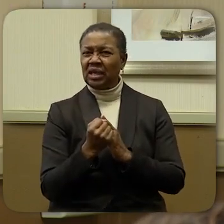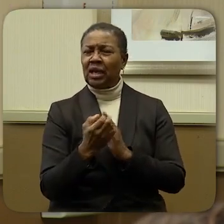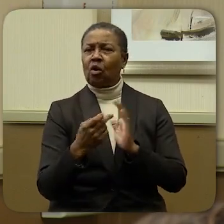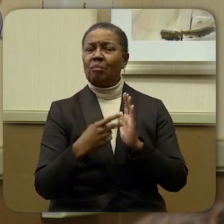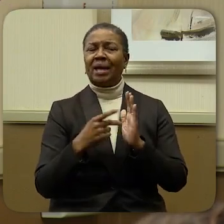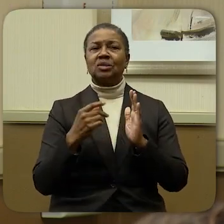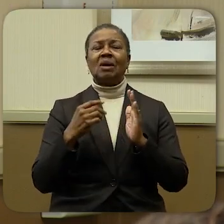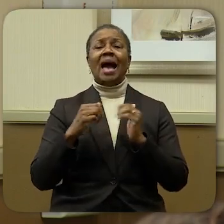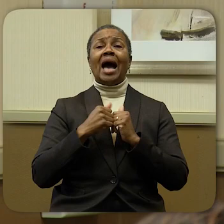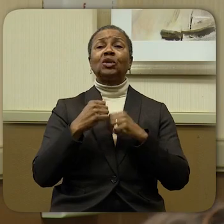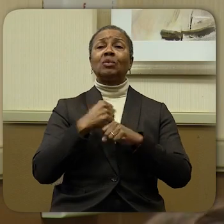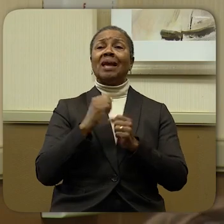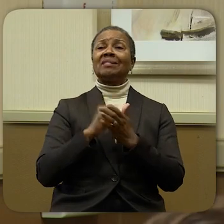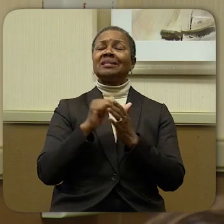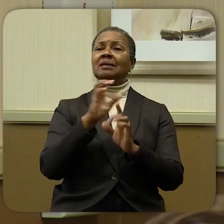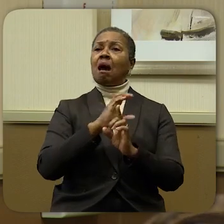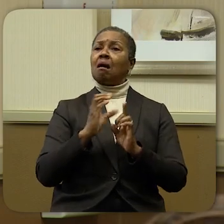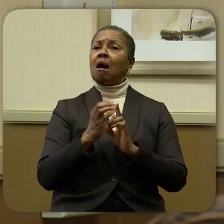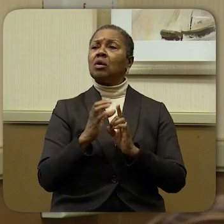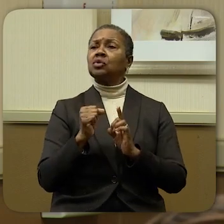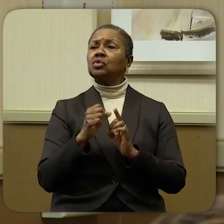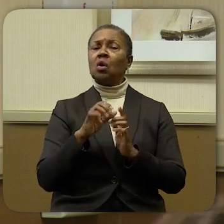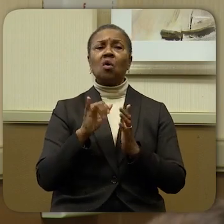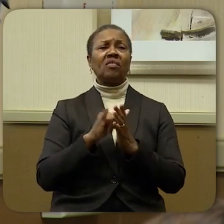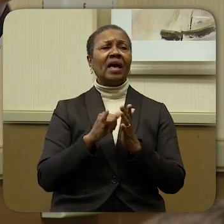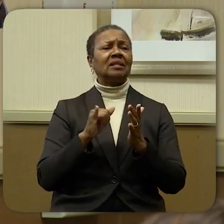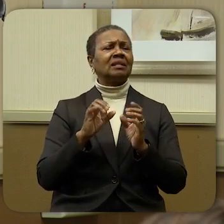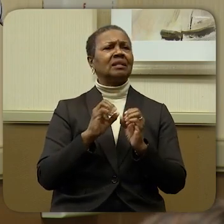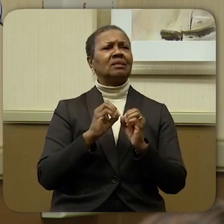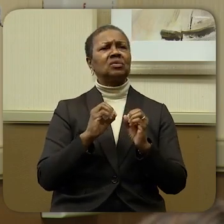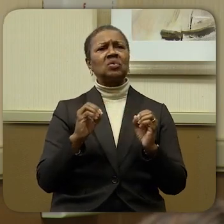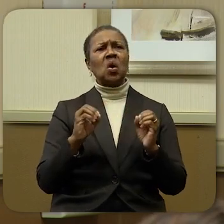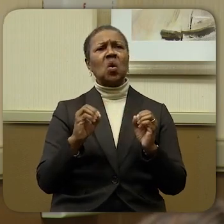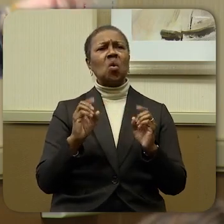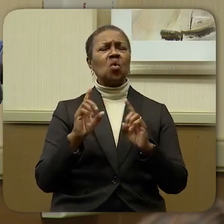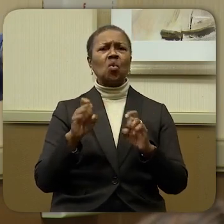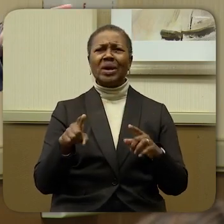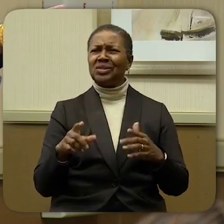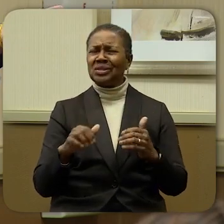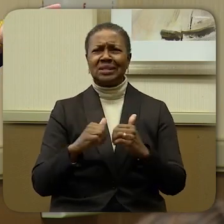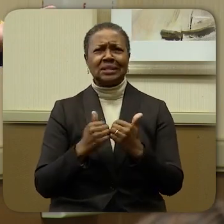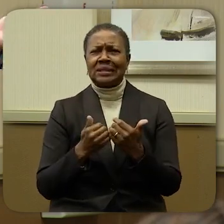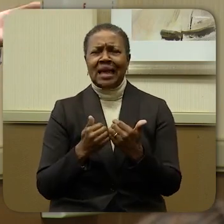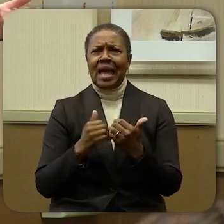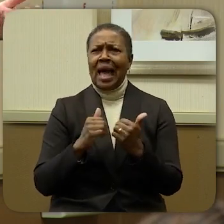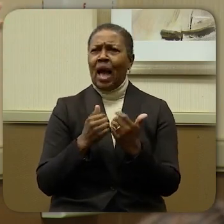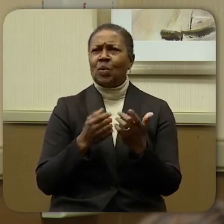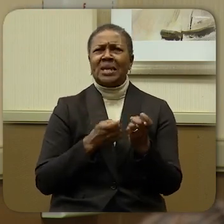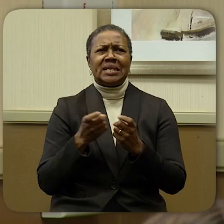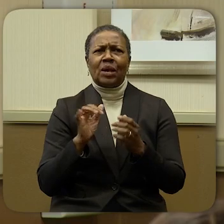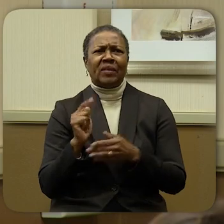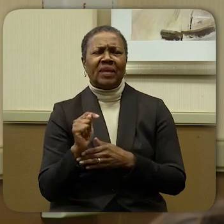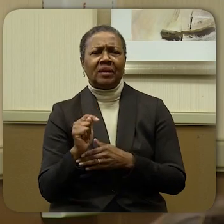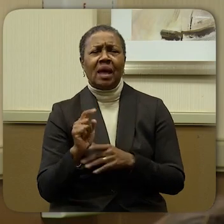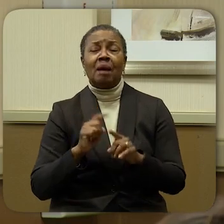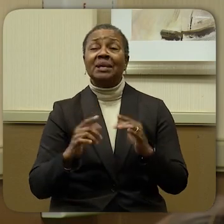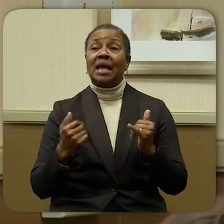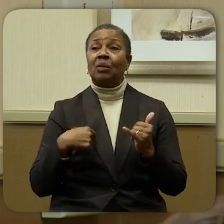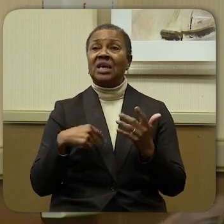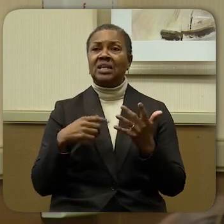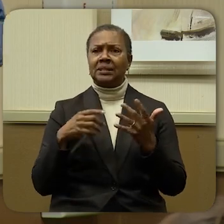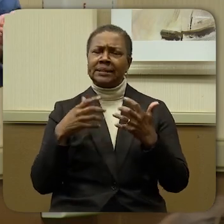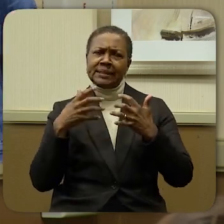the idea of how do we create this culture so that it's no question of like how we navigate that, but we are in a very